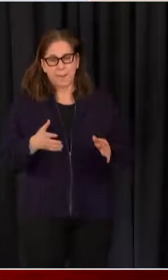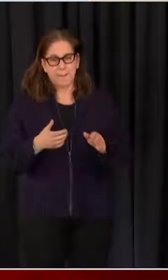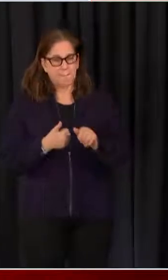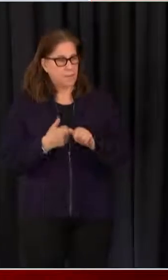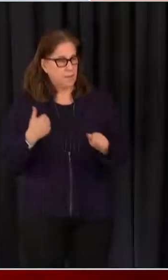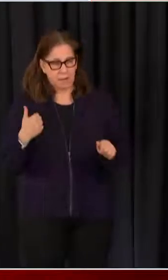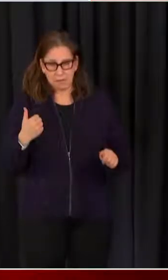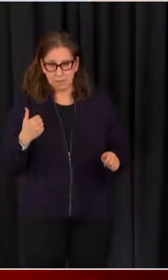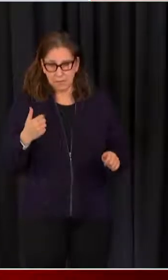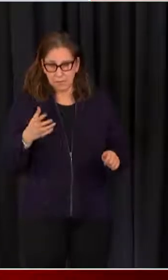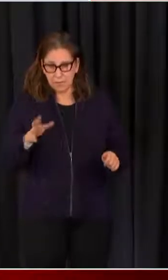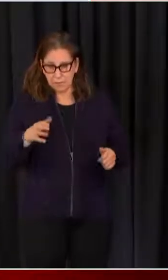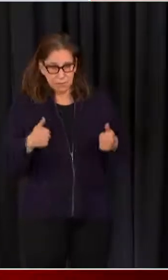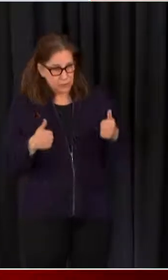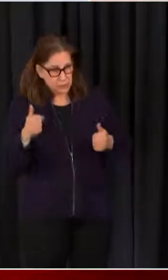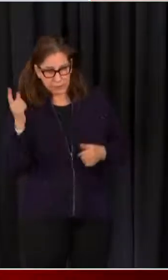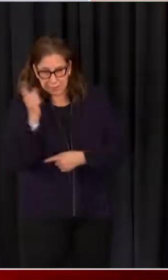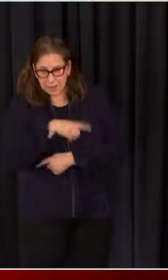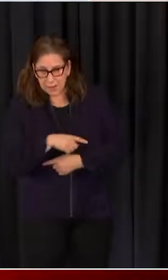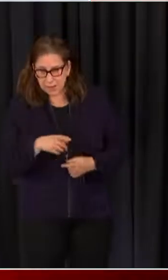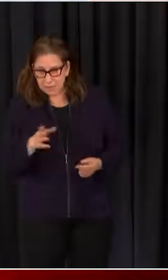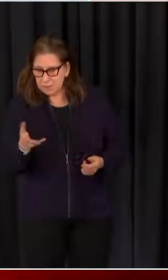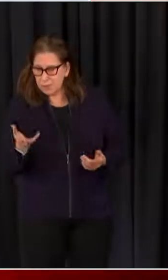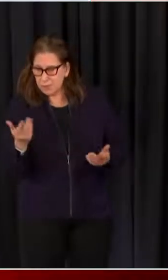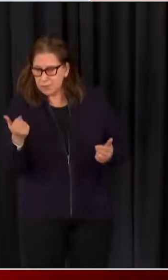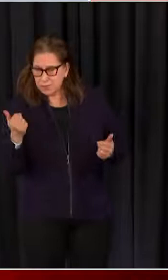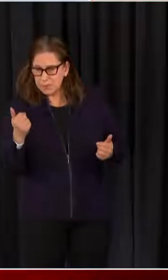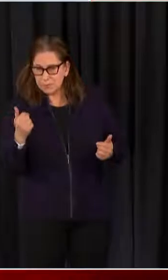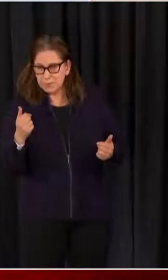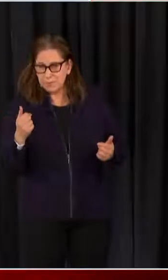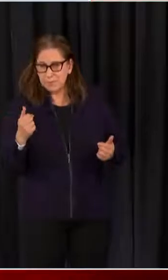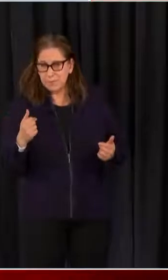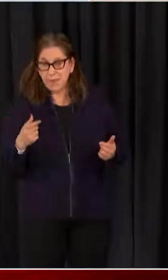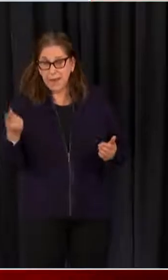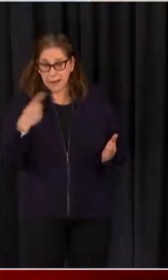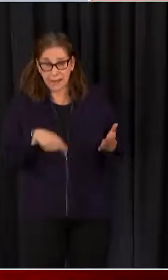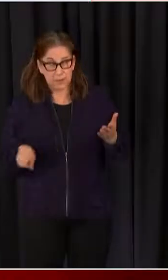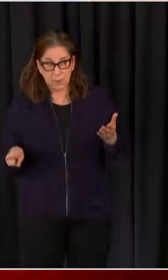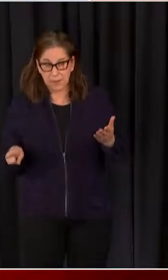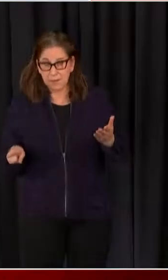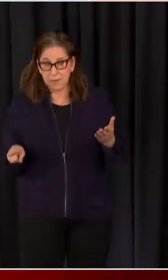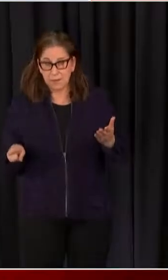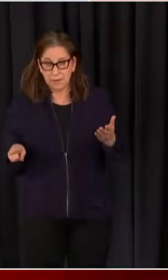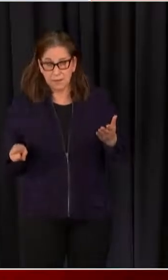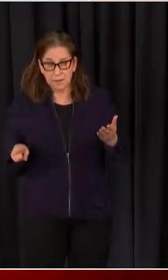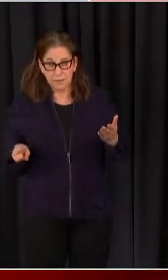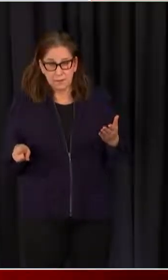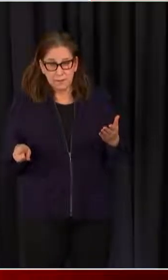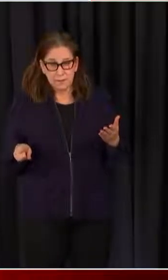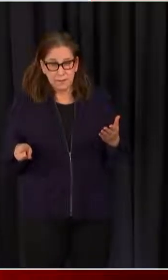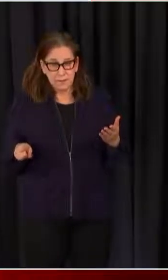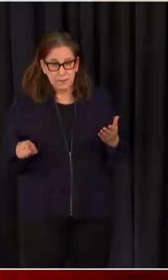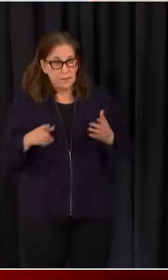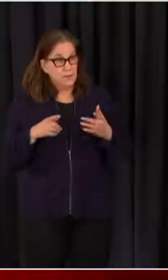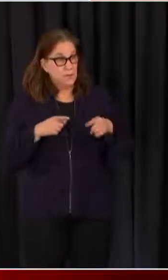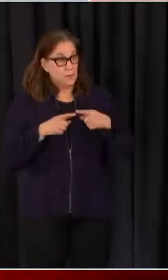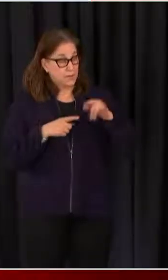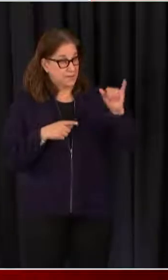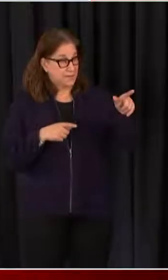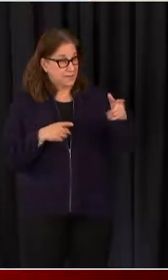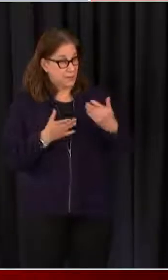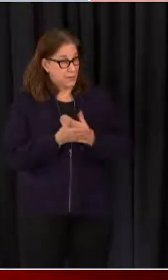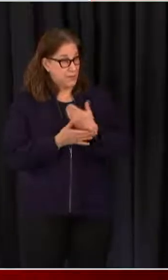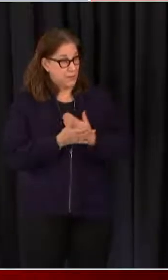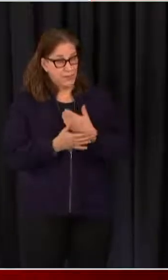their concerns where they say, why is it safe to go inside to church, inside for a restaurant, inside for school,